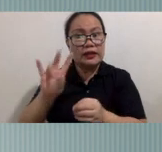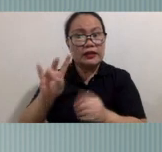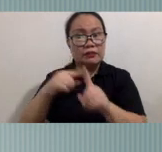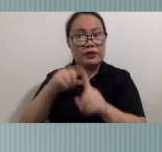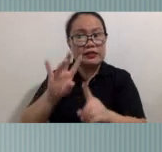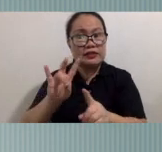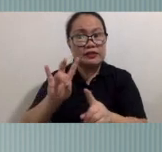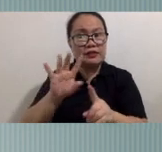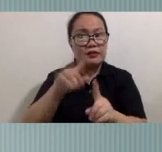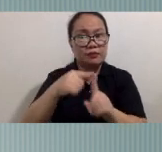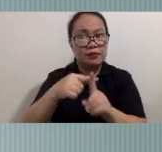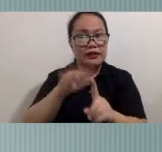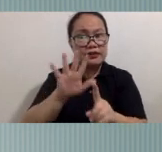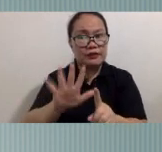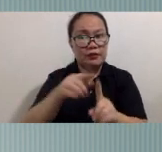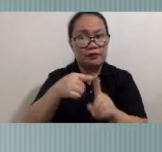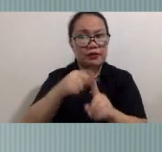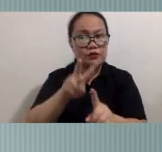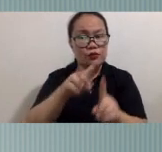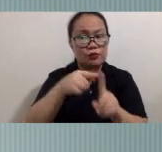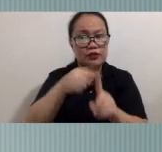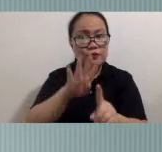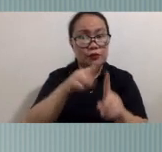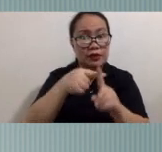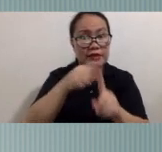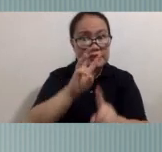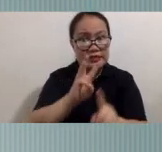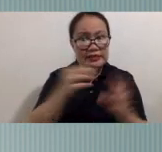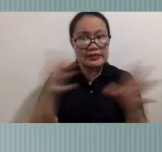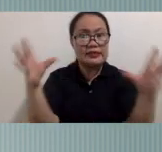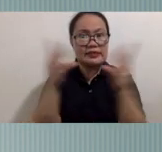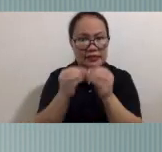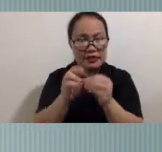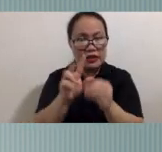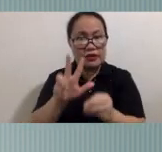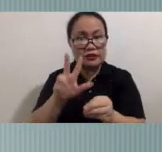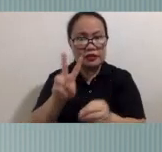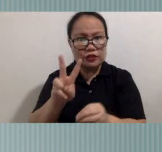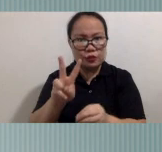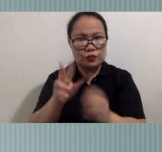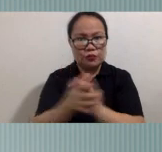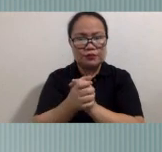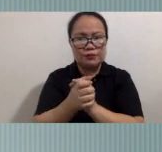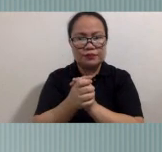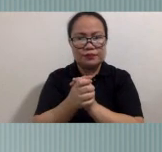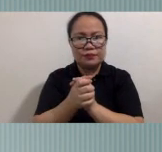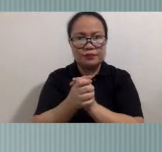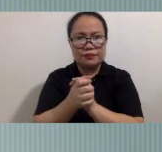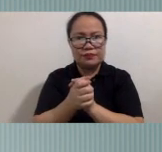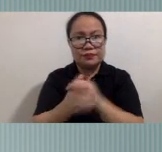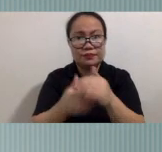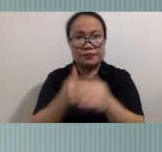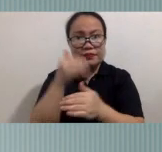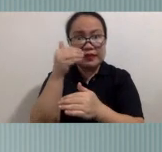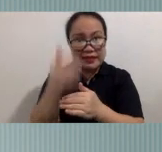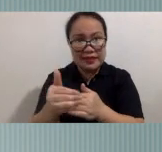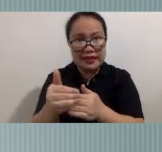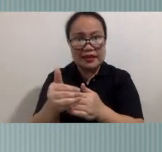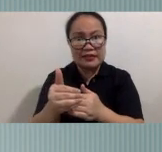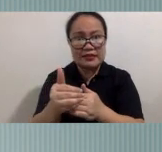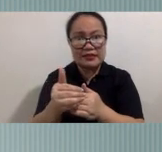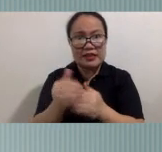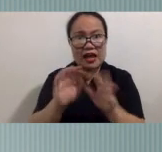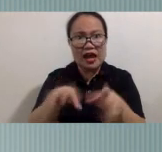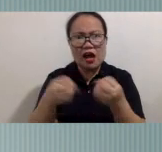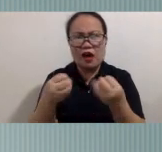5 plus 2 plus 4 plus 6. And that is 32. Okay. Next,